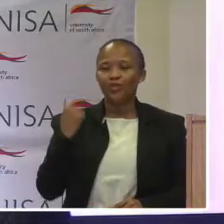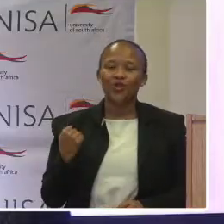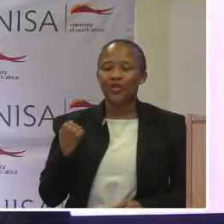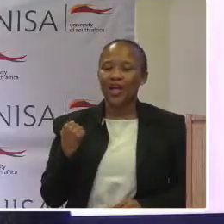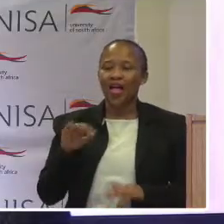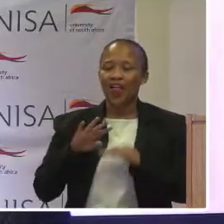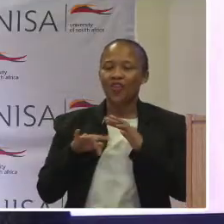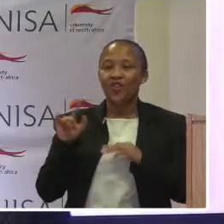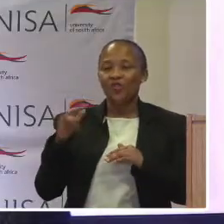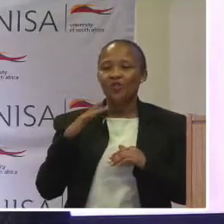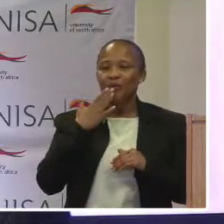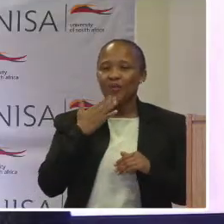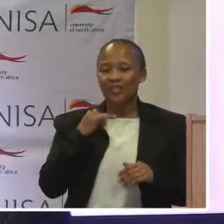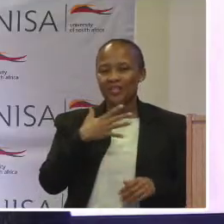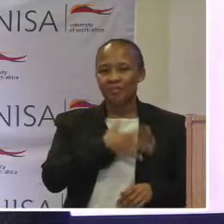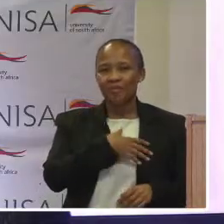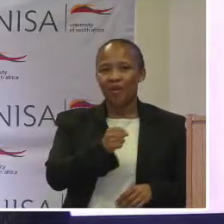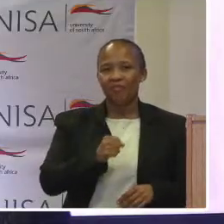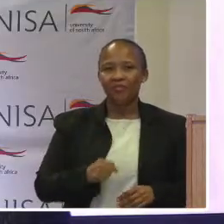Hello, guys.